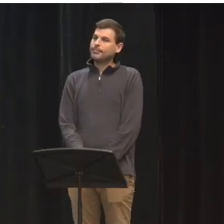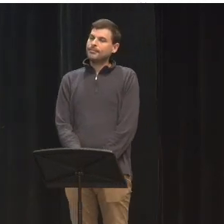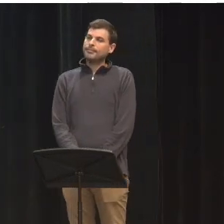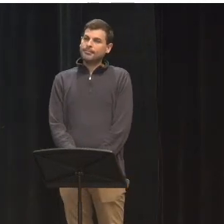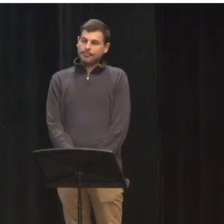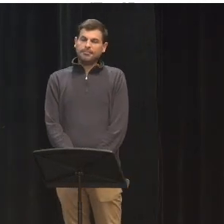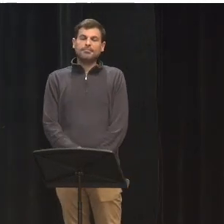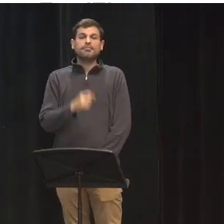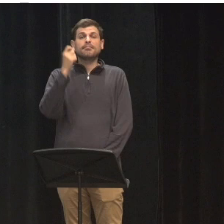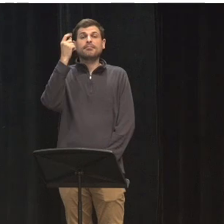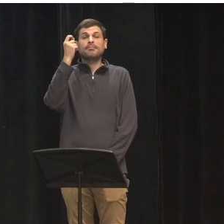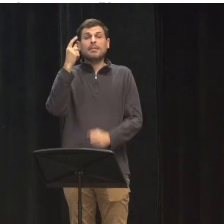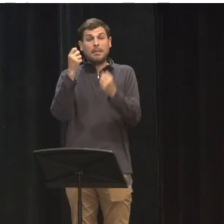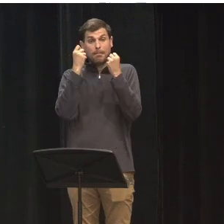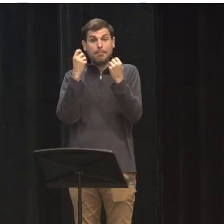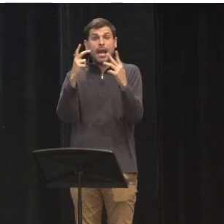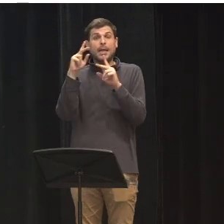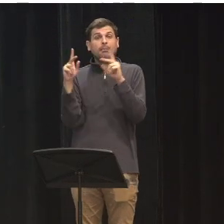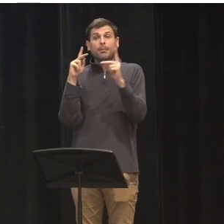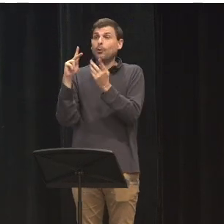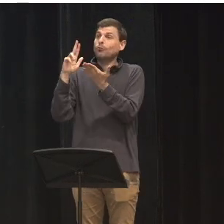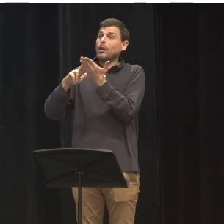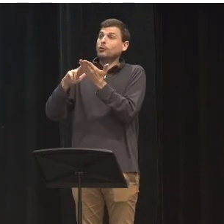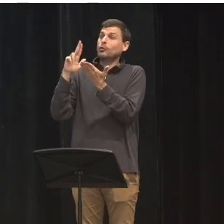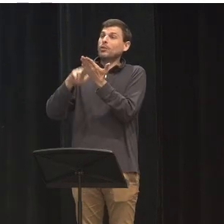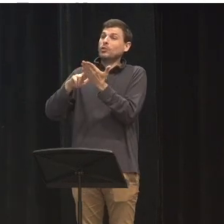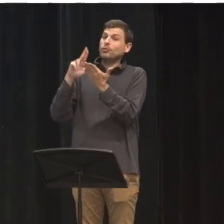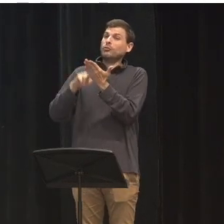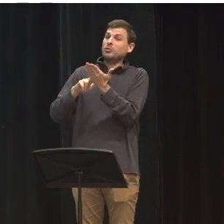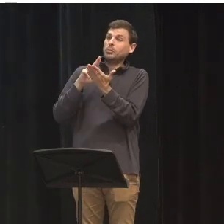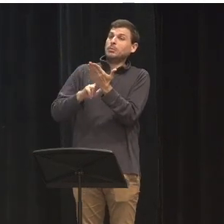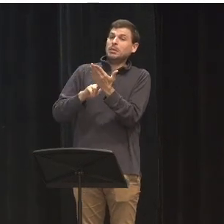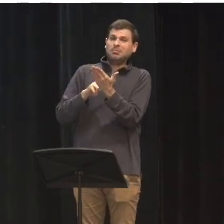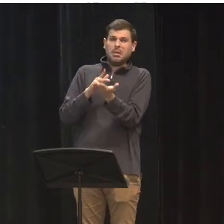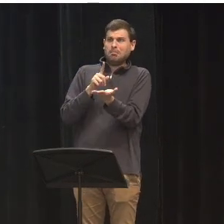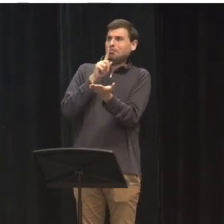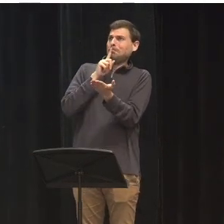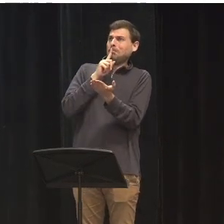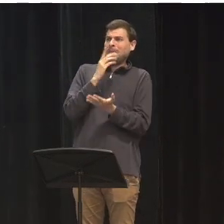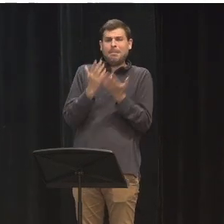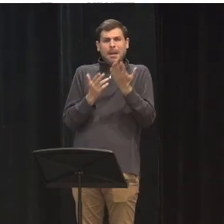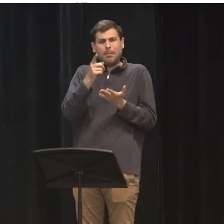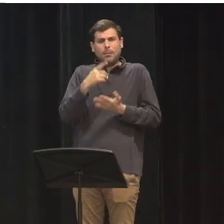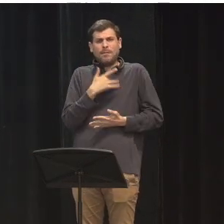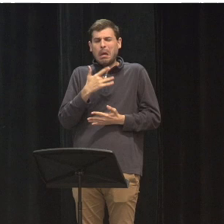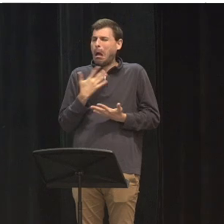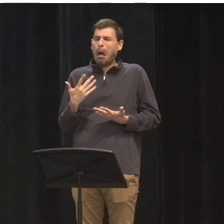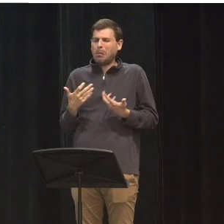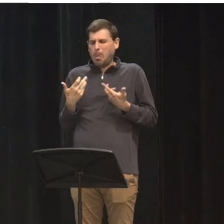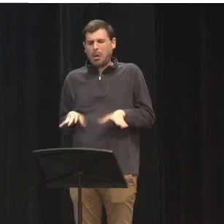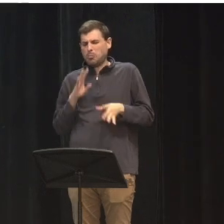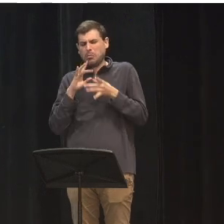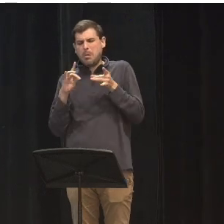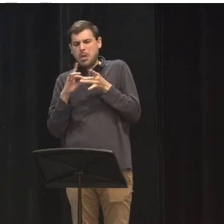We had many registrants to speak who perhaps have chosen not to speak tonight, but they may still want to submit their comment, and you